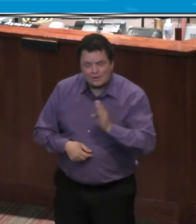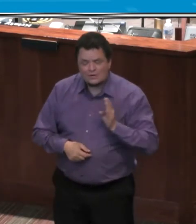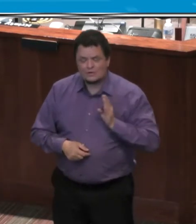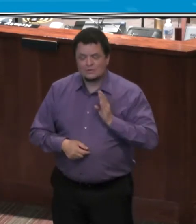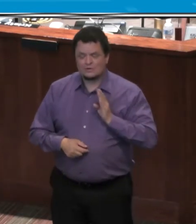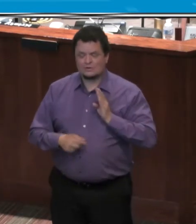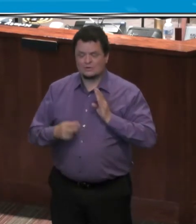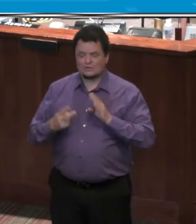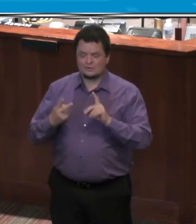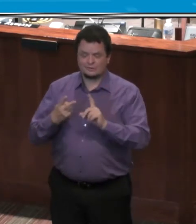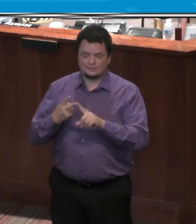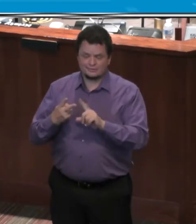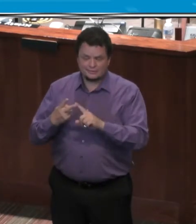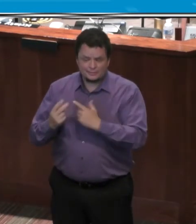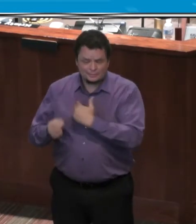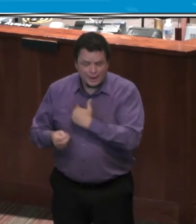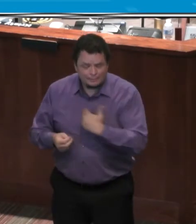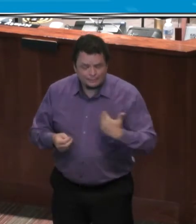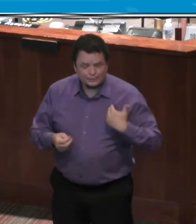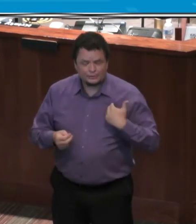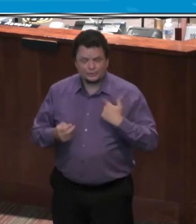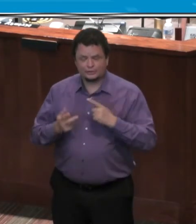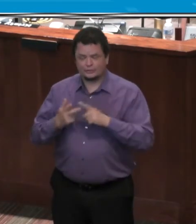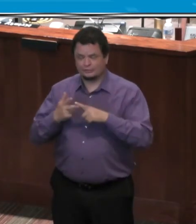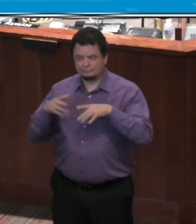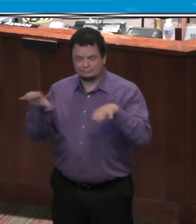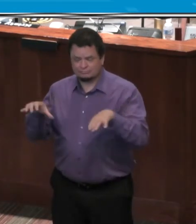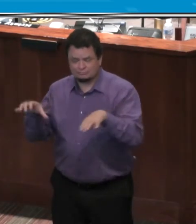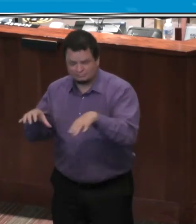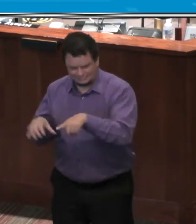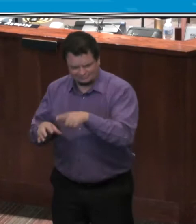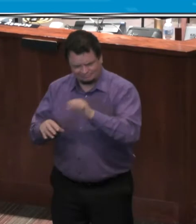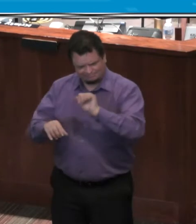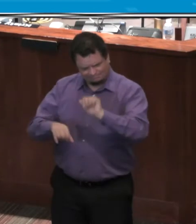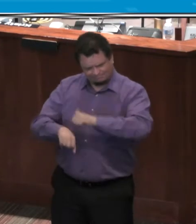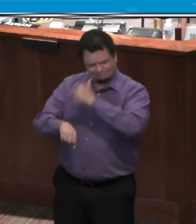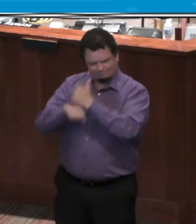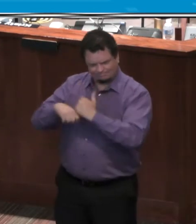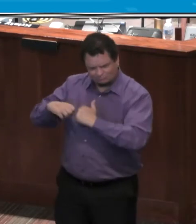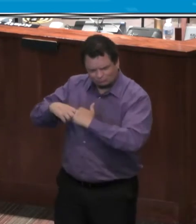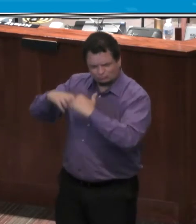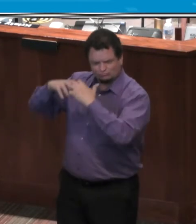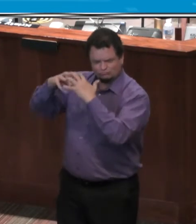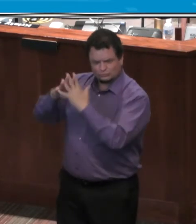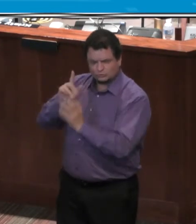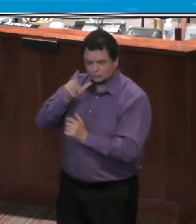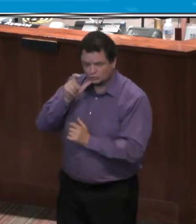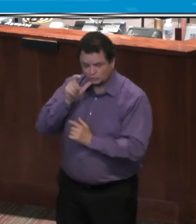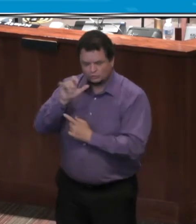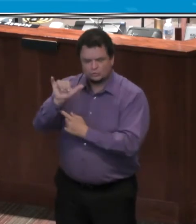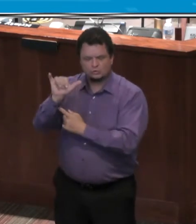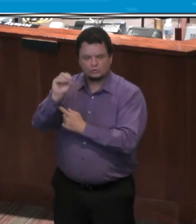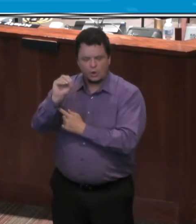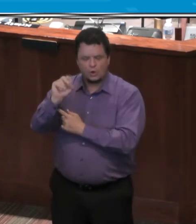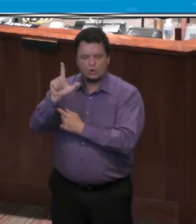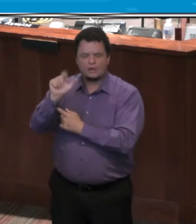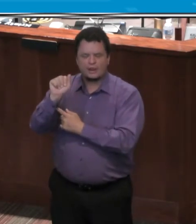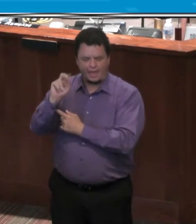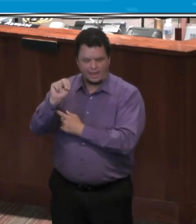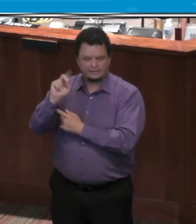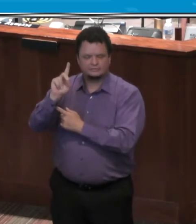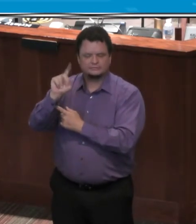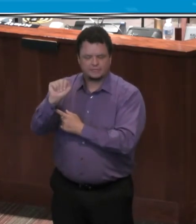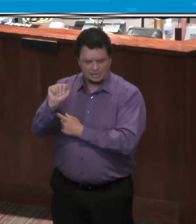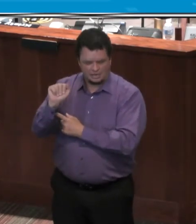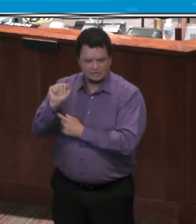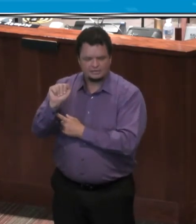resident leader of the RISE Coalition. So Yolanda, I know you can hear me, so thank you very much for all your